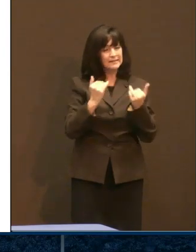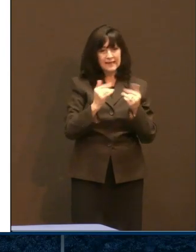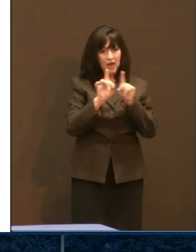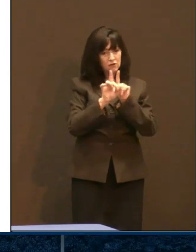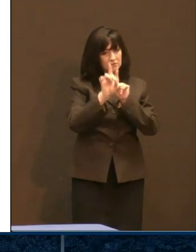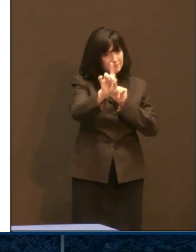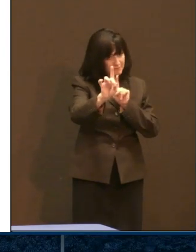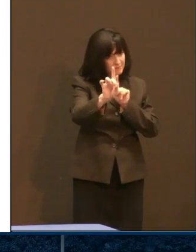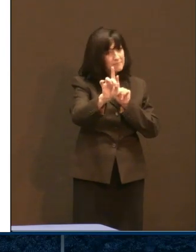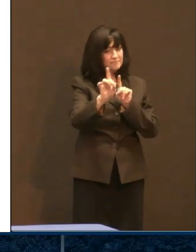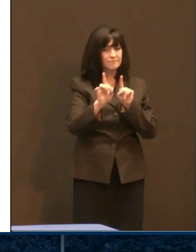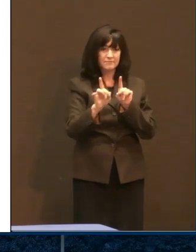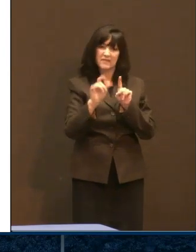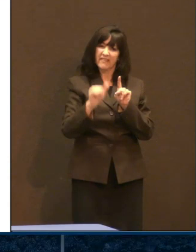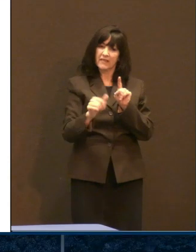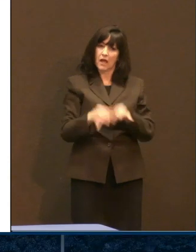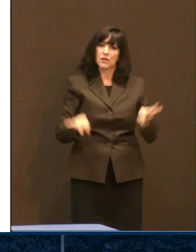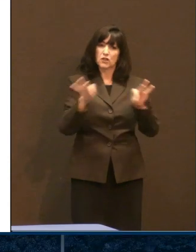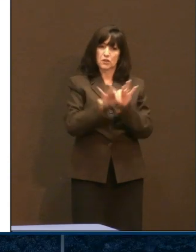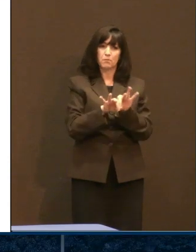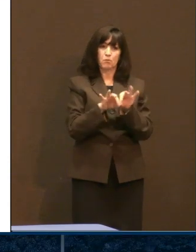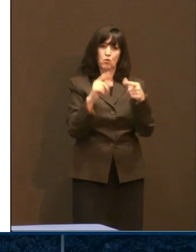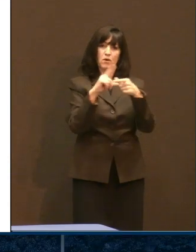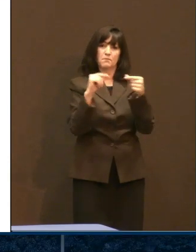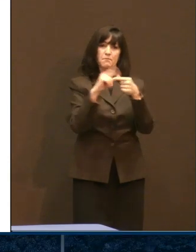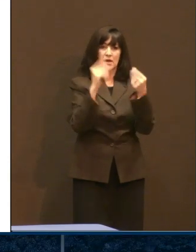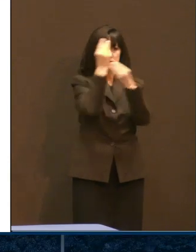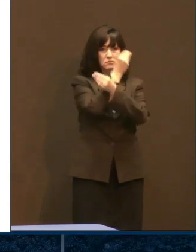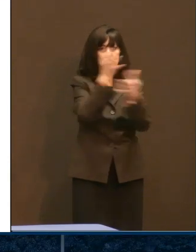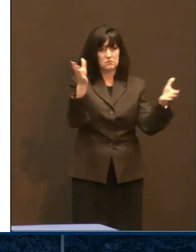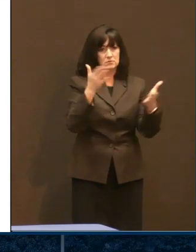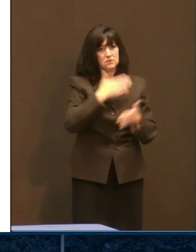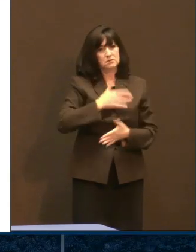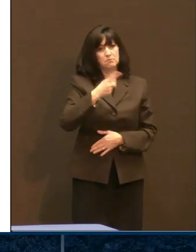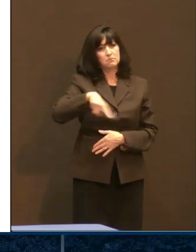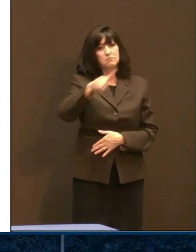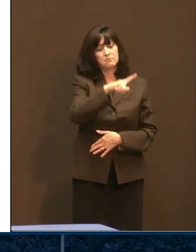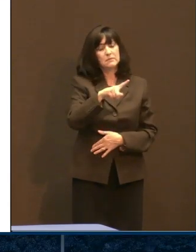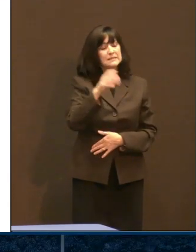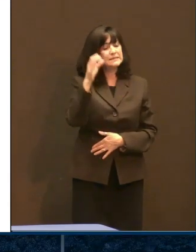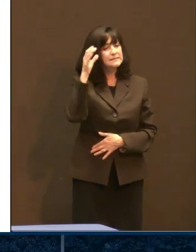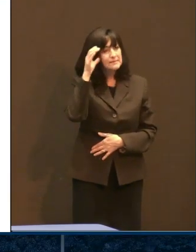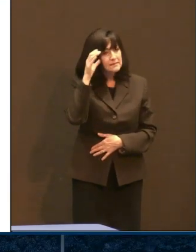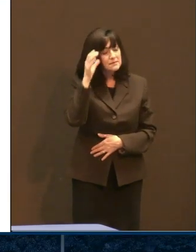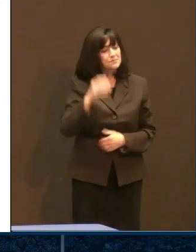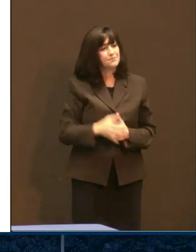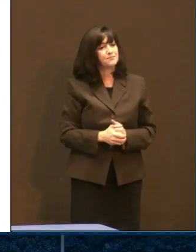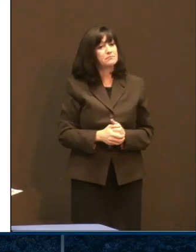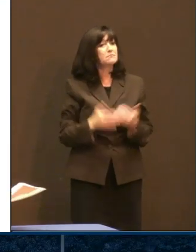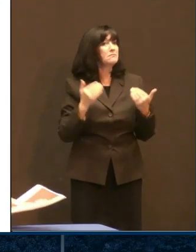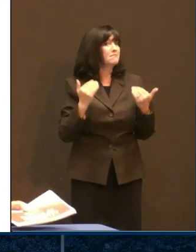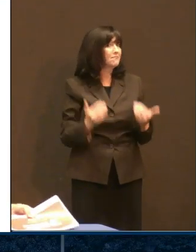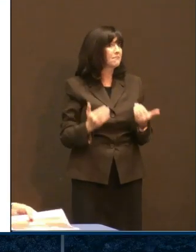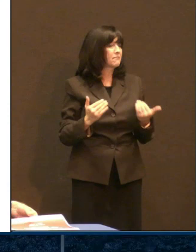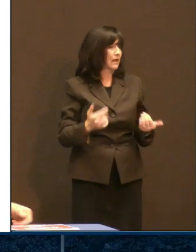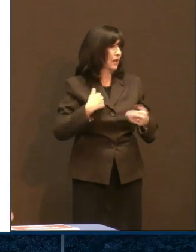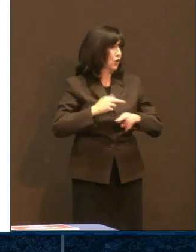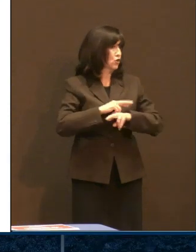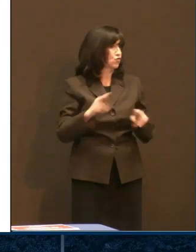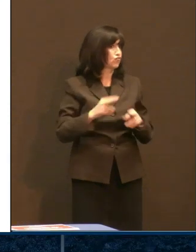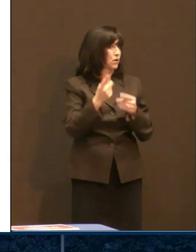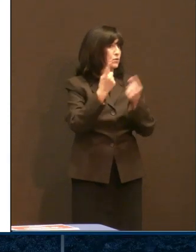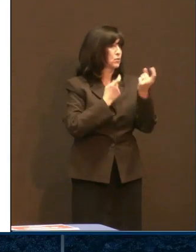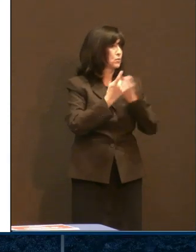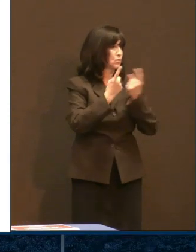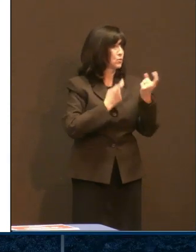important messages out to the public. So with that, we'll take questions, some of which have been submitted, and I know we have people in the